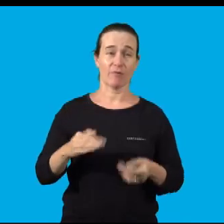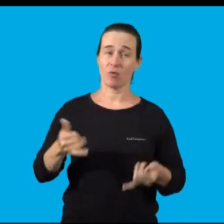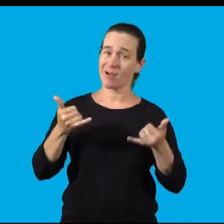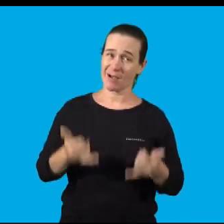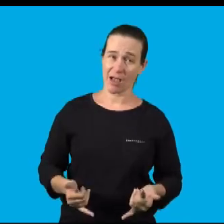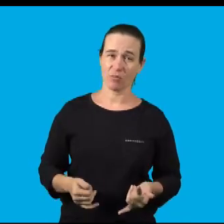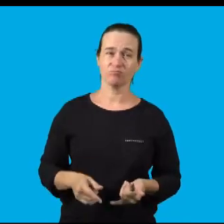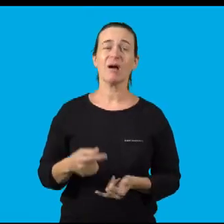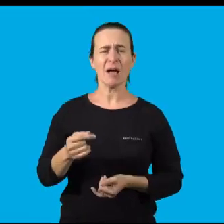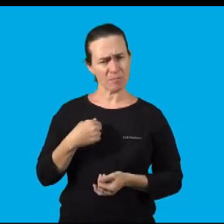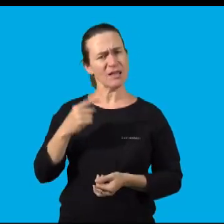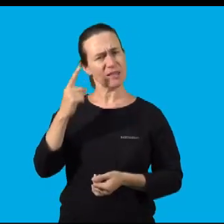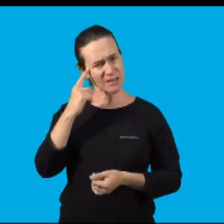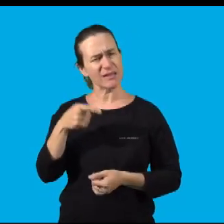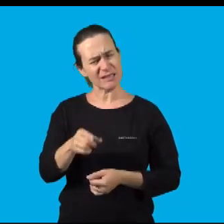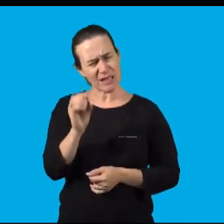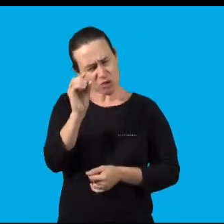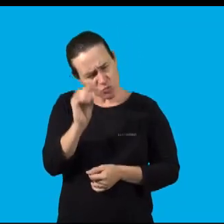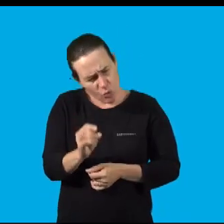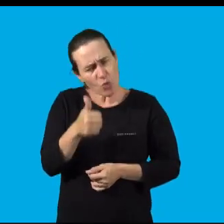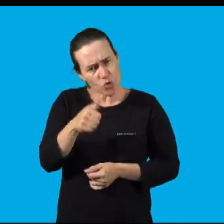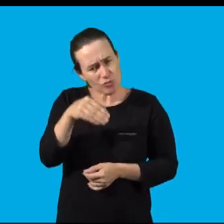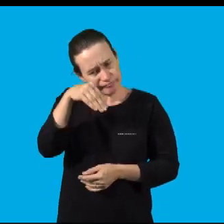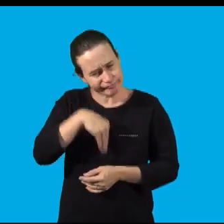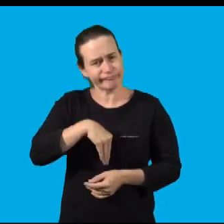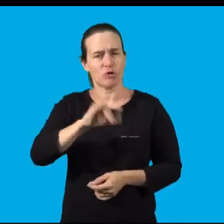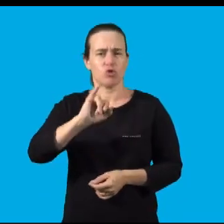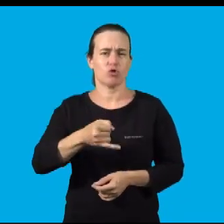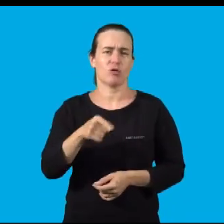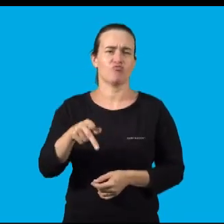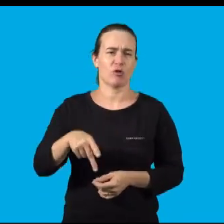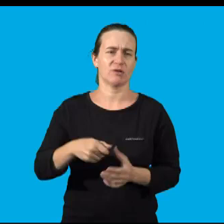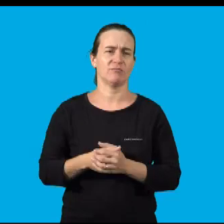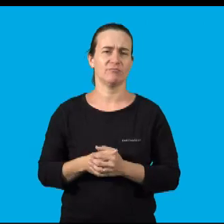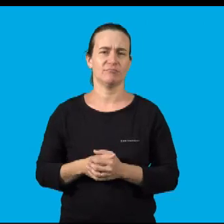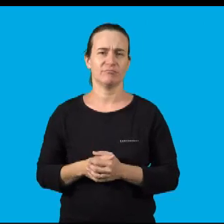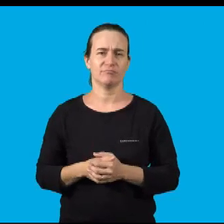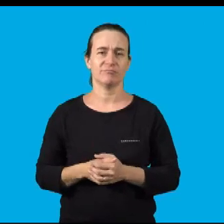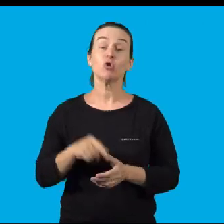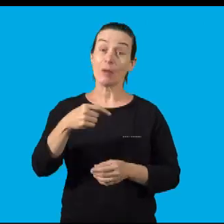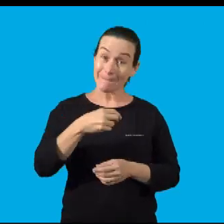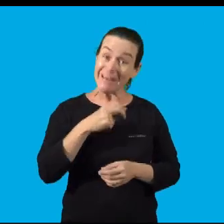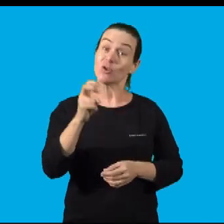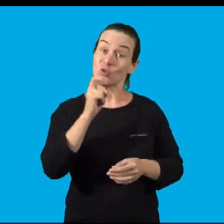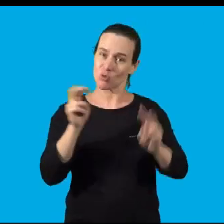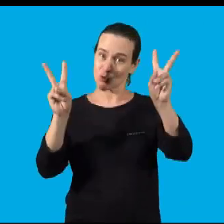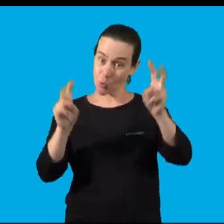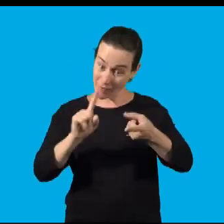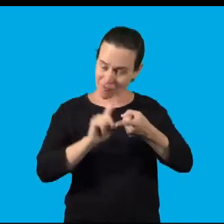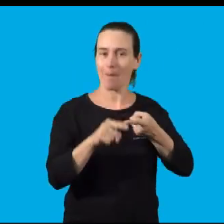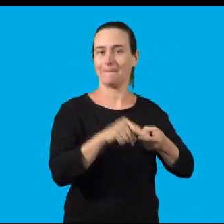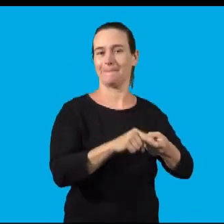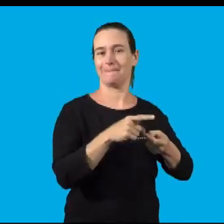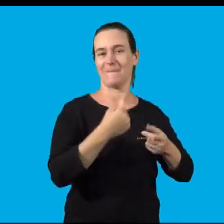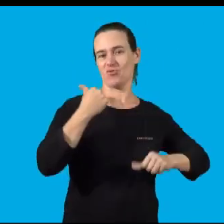"For now, I do think I see some shred of goodness in John Proctor." You see how I've incorporated a quotation